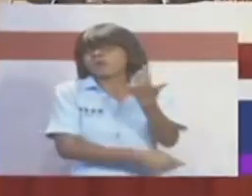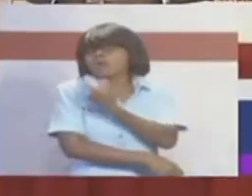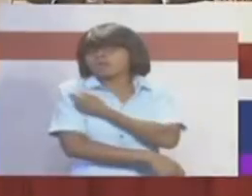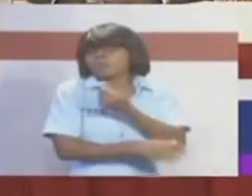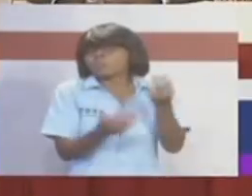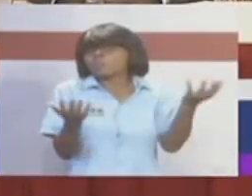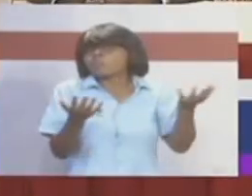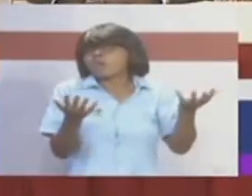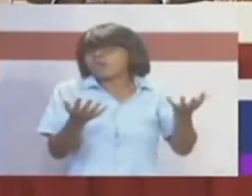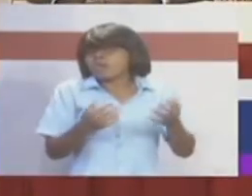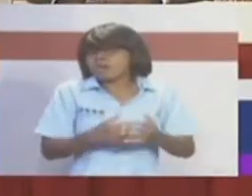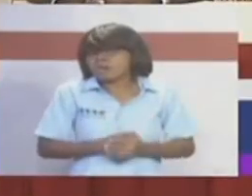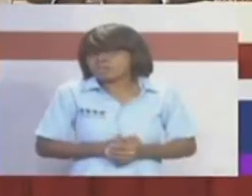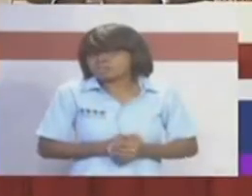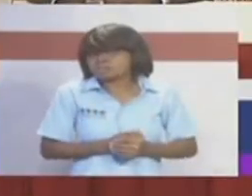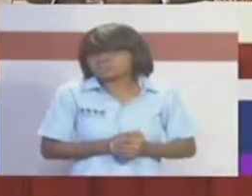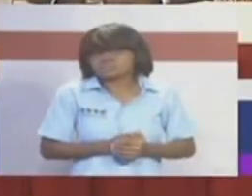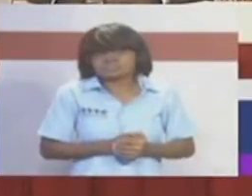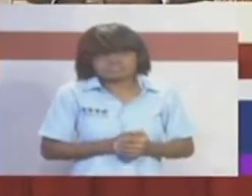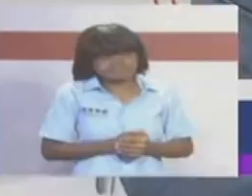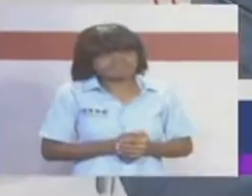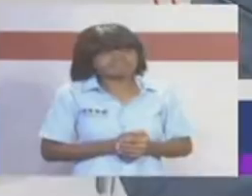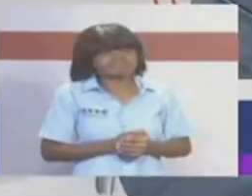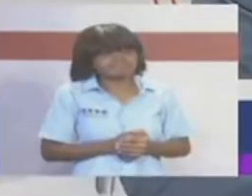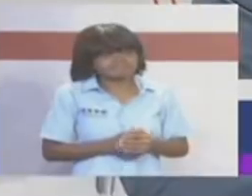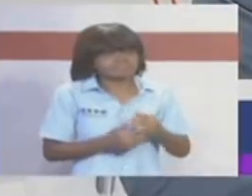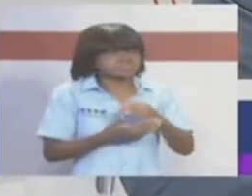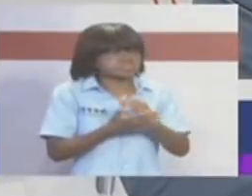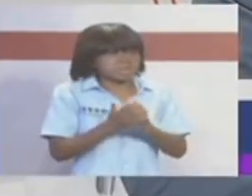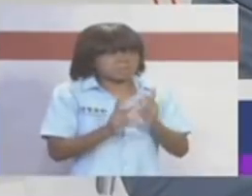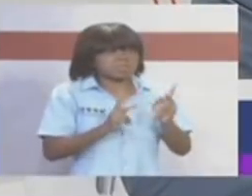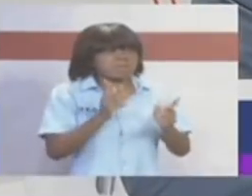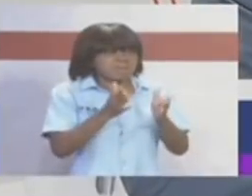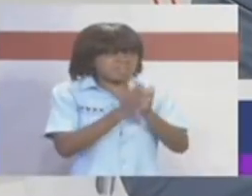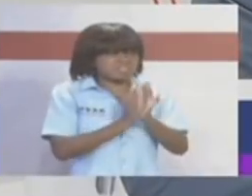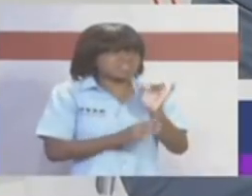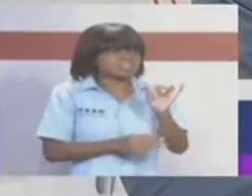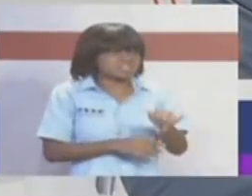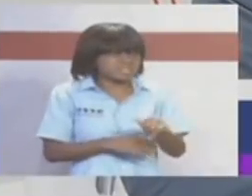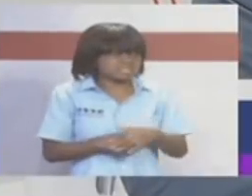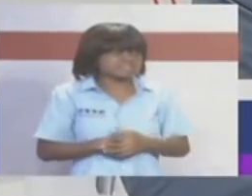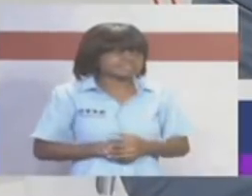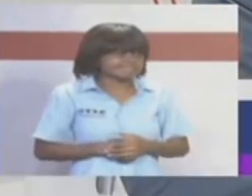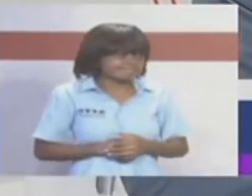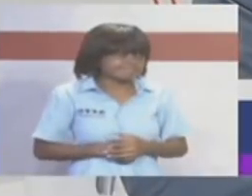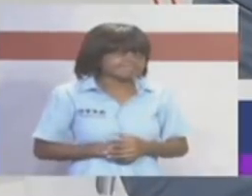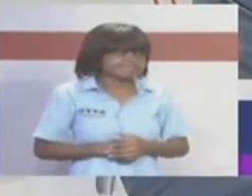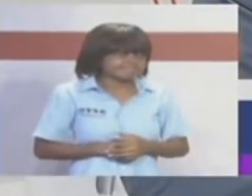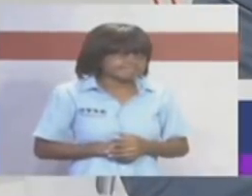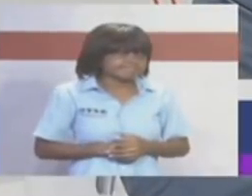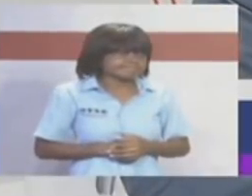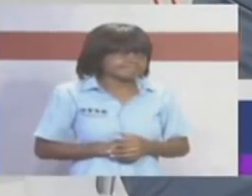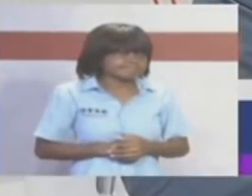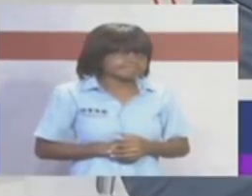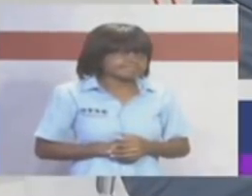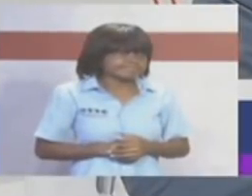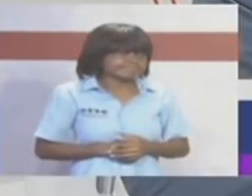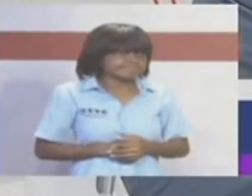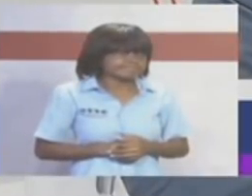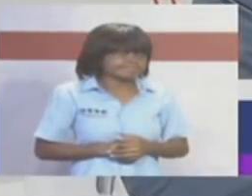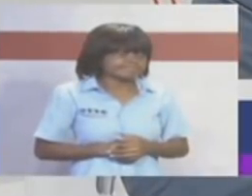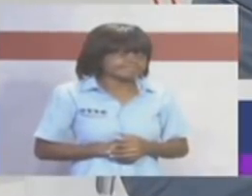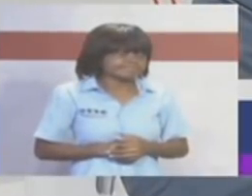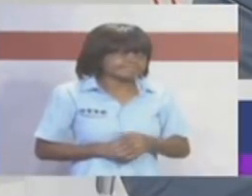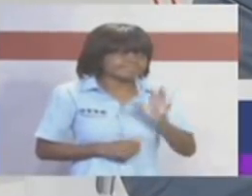I think that question was asked before, and what I pointed out at that time, I'll point out again. It's going to be misleading to try and look at